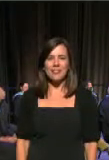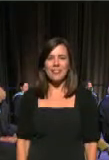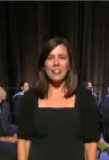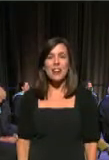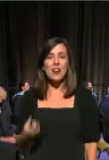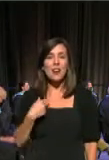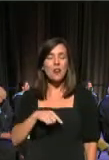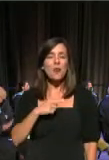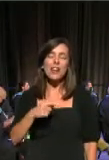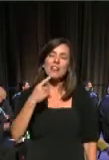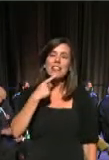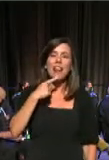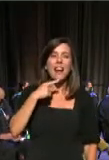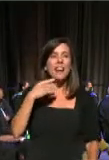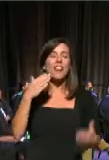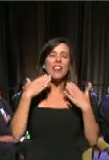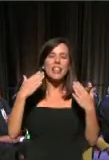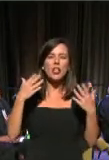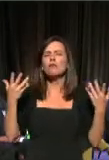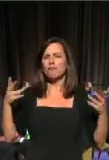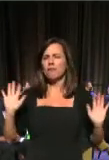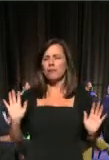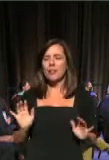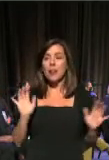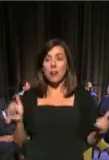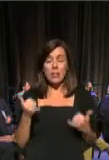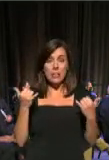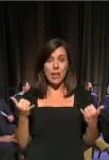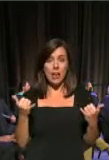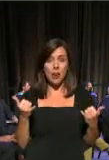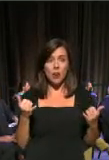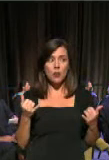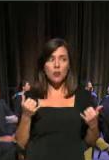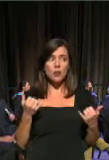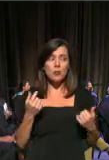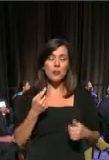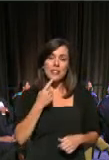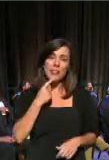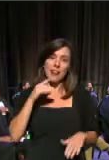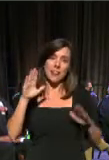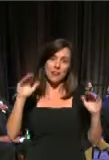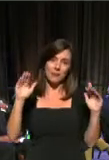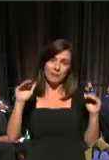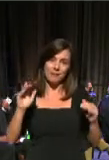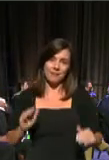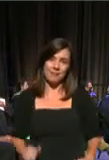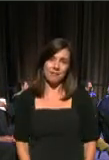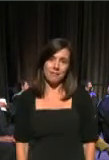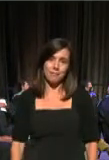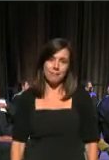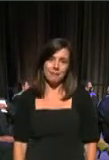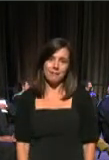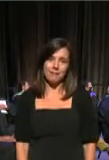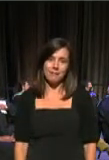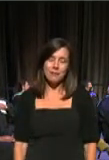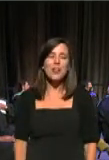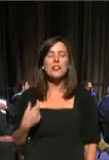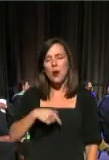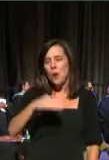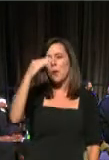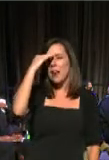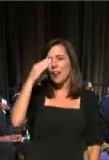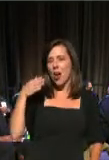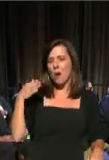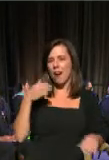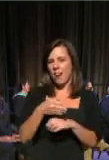We've said our thank yous, and now it is time to say our goodbyes. We know after